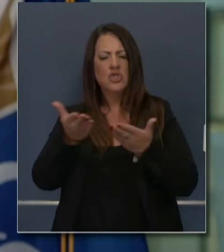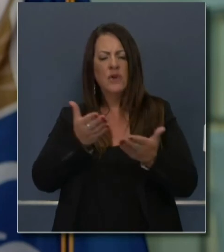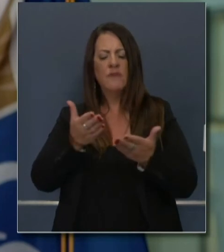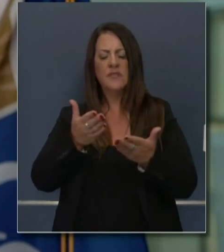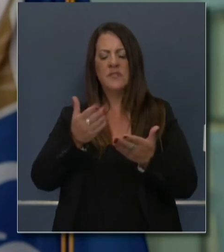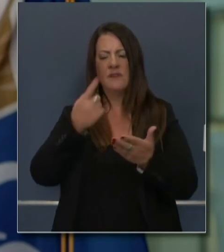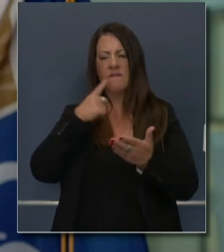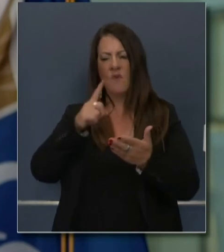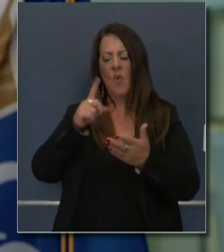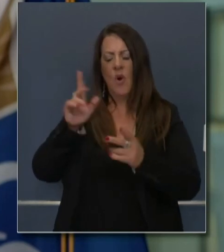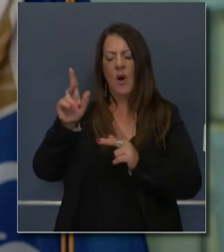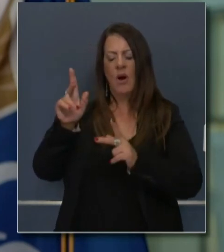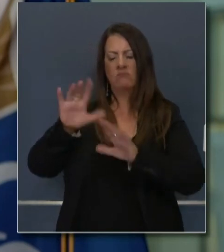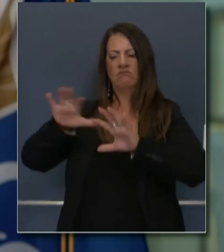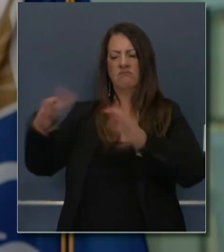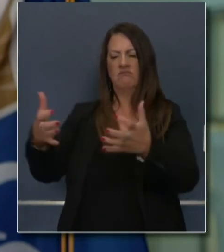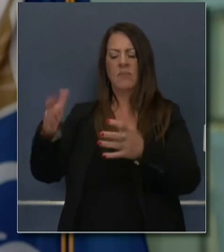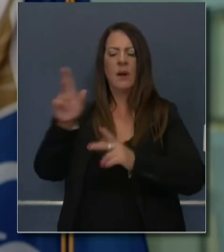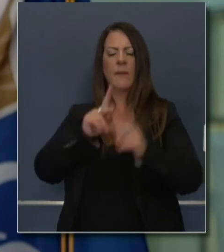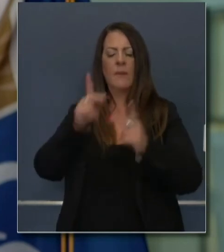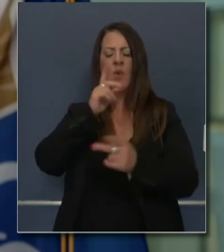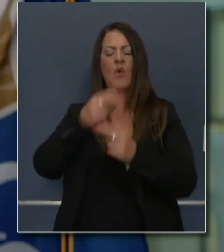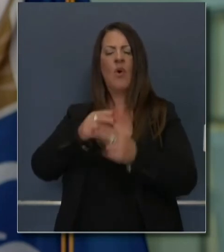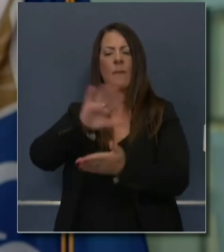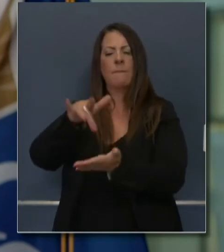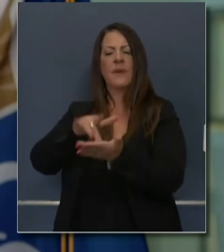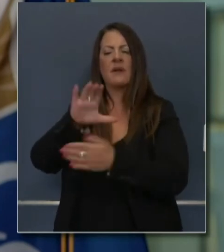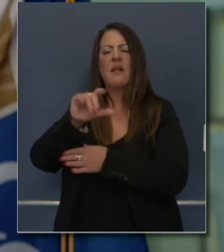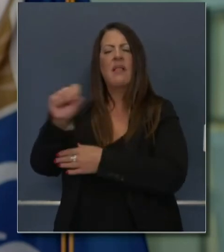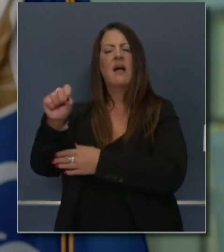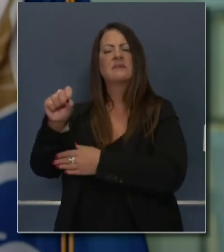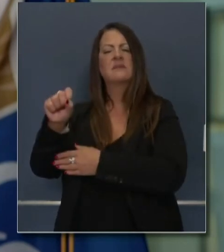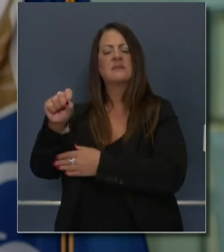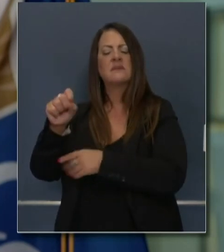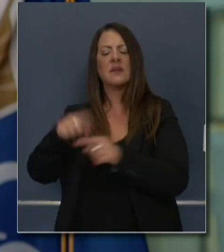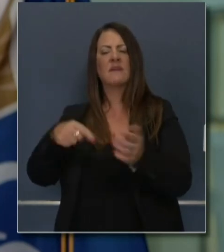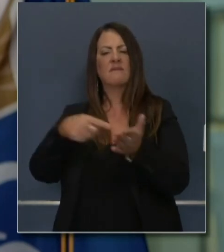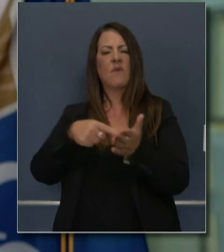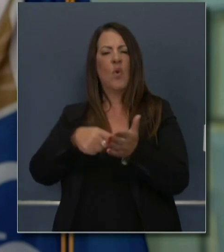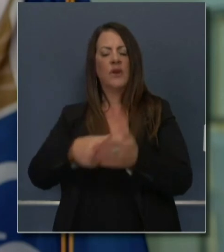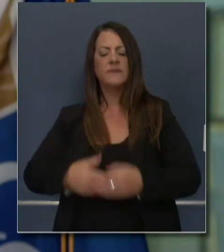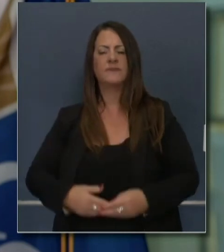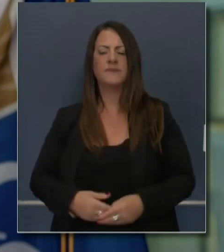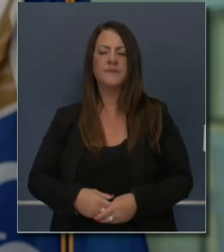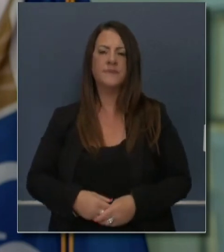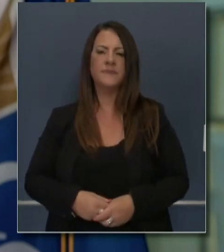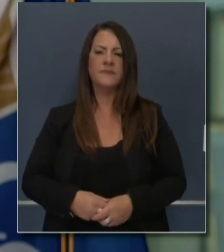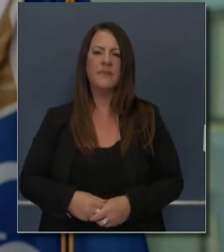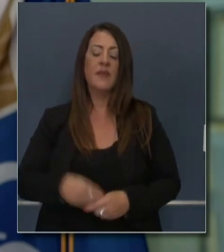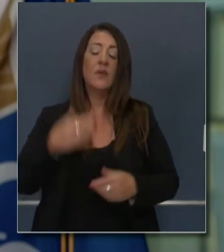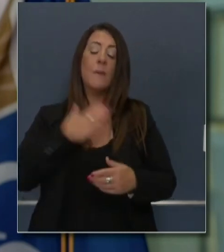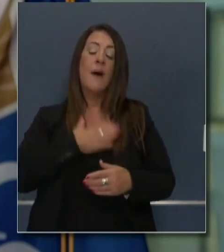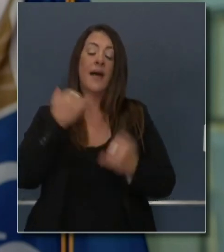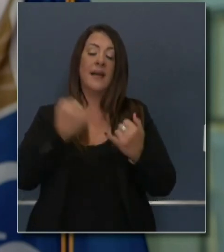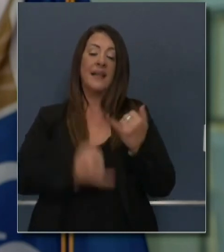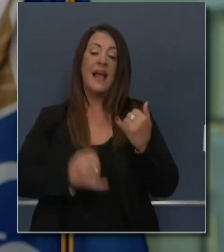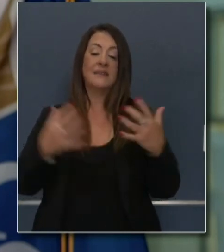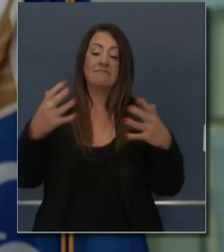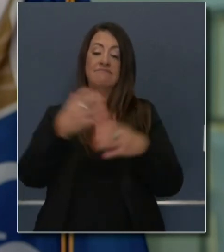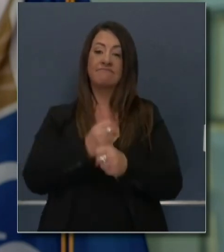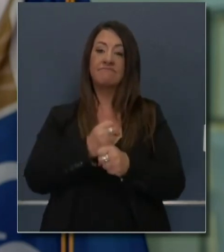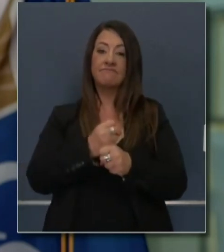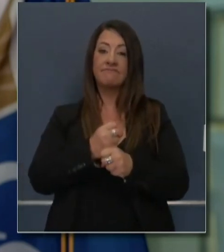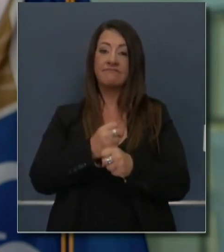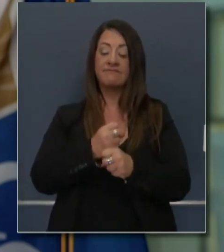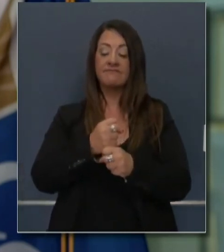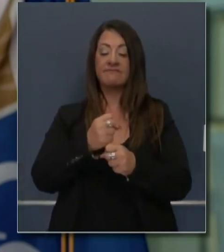struggling, particularly at this moment through this pandemic. Look, let me just end on this. It is, you